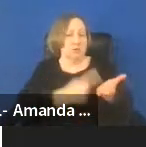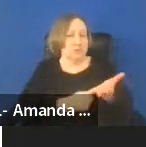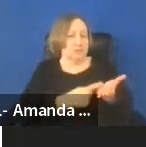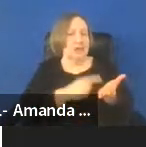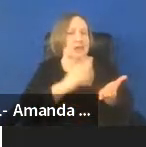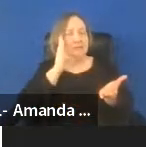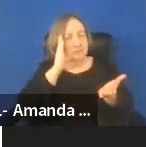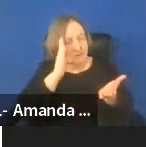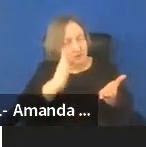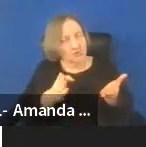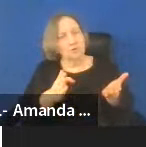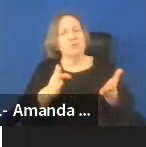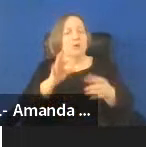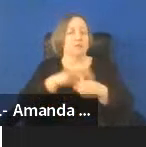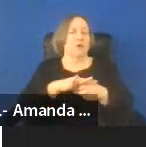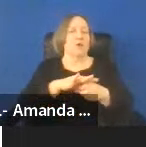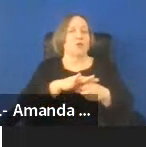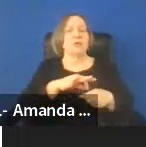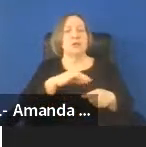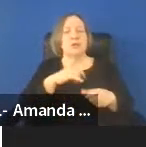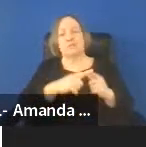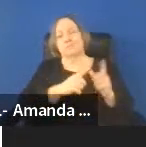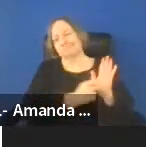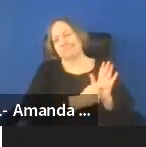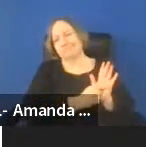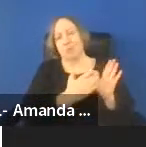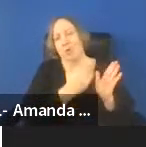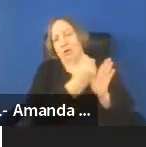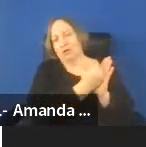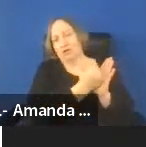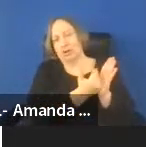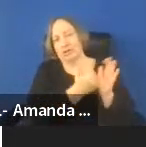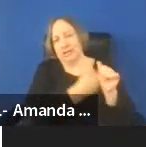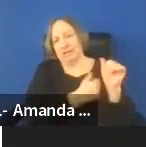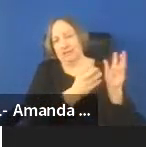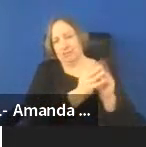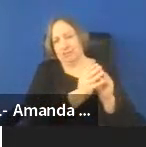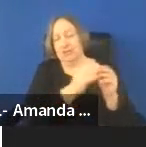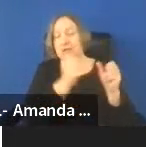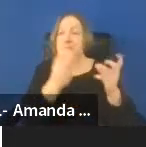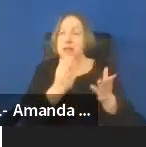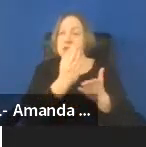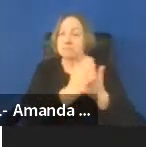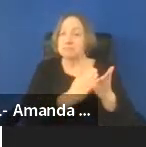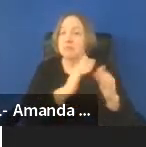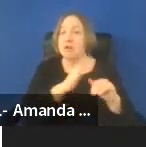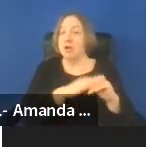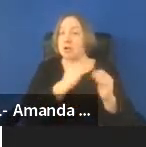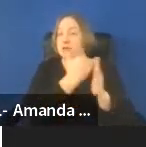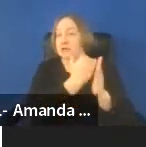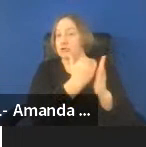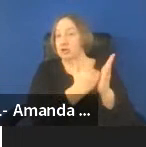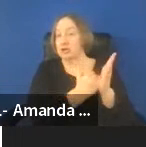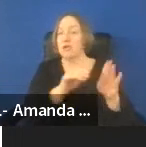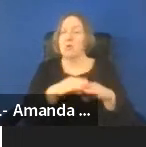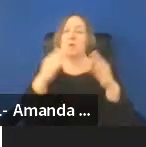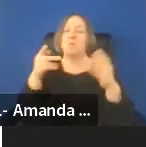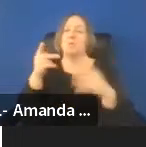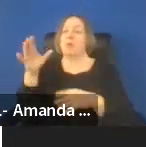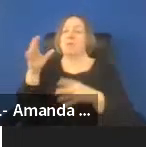by publishing the agenda for every council meeting. Many of the items on the agenda are open for public